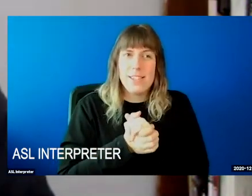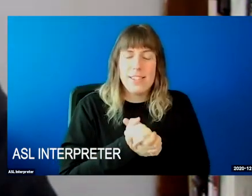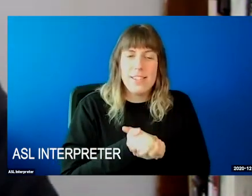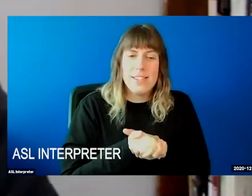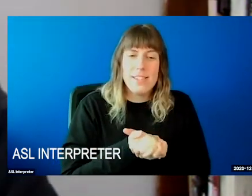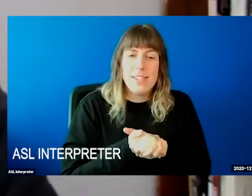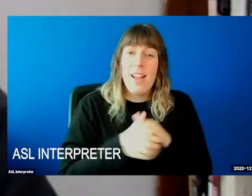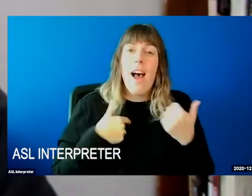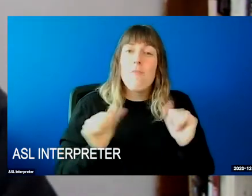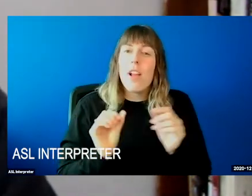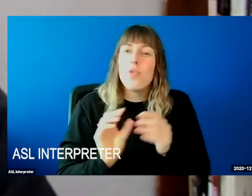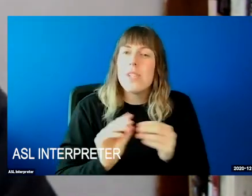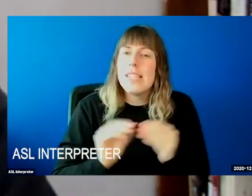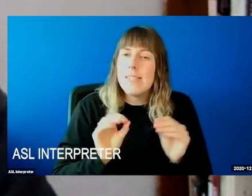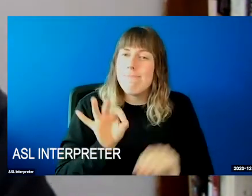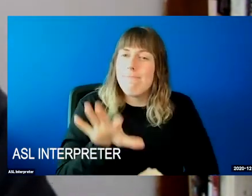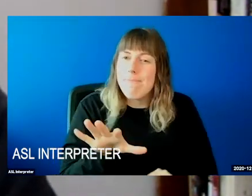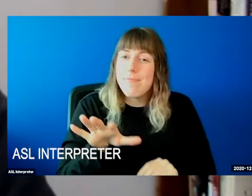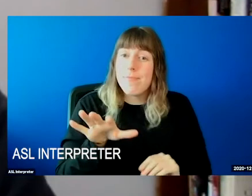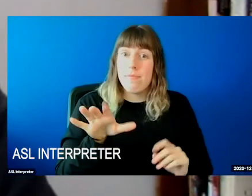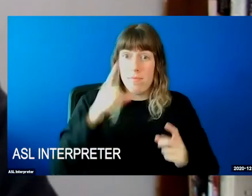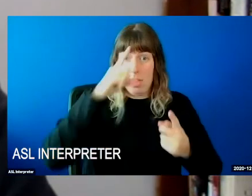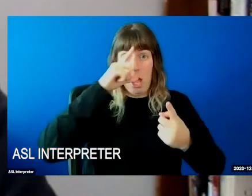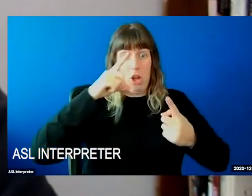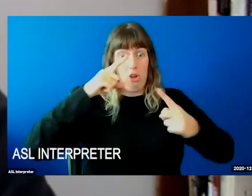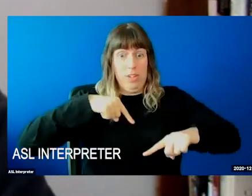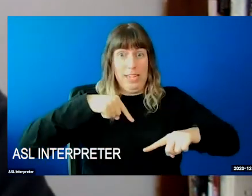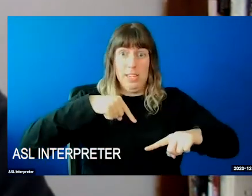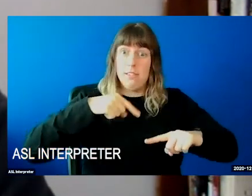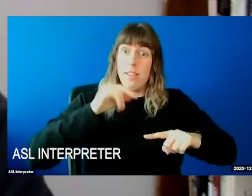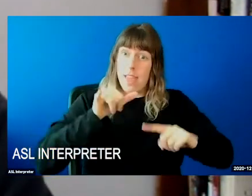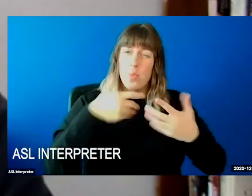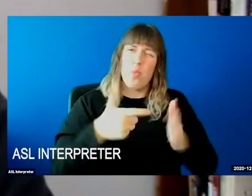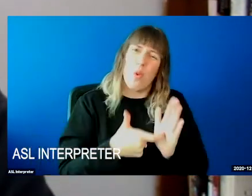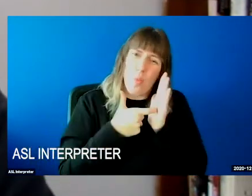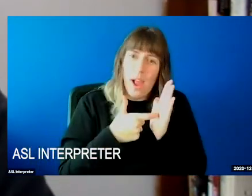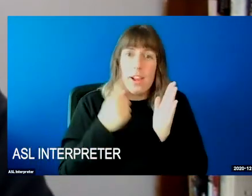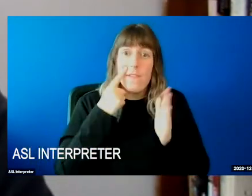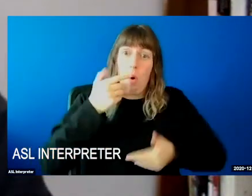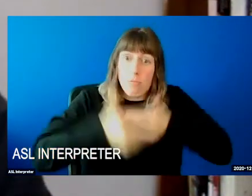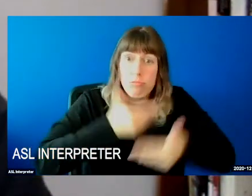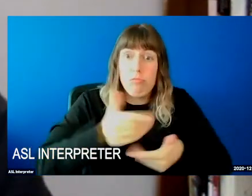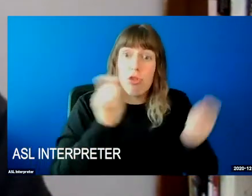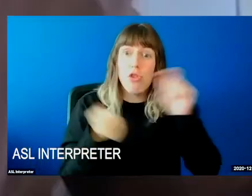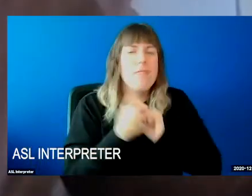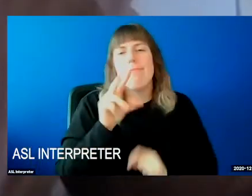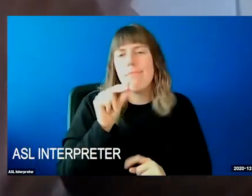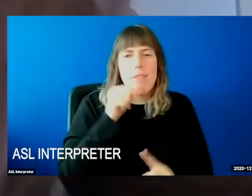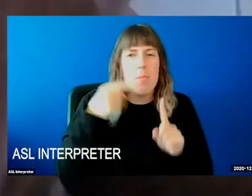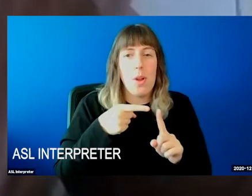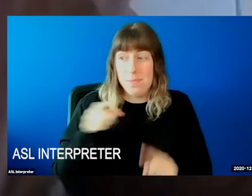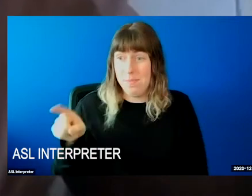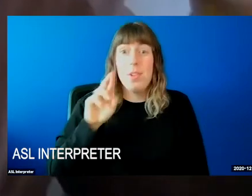is don't make agreeing a condition for moving forward. That's what I'm saying. So